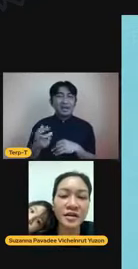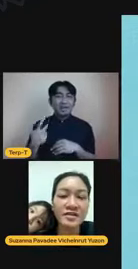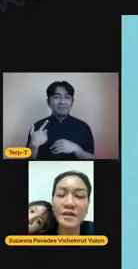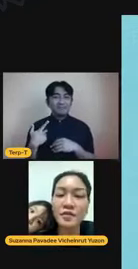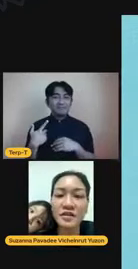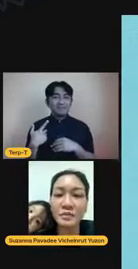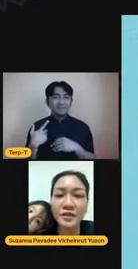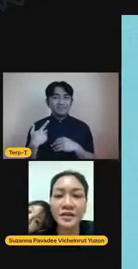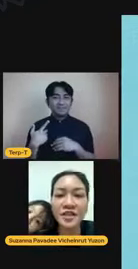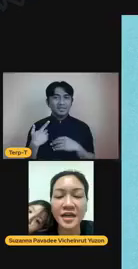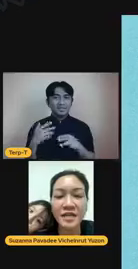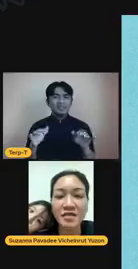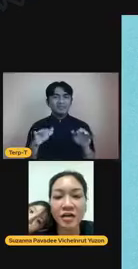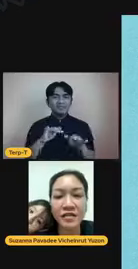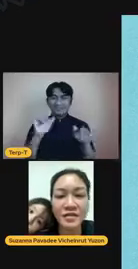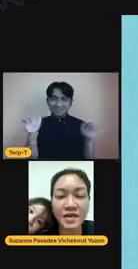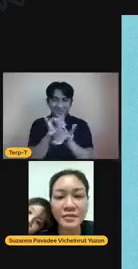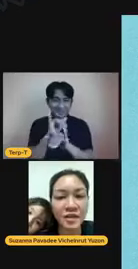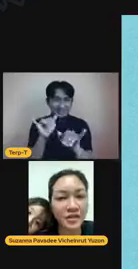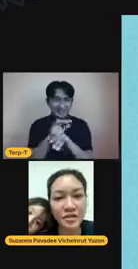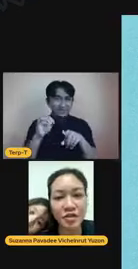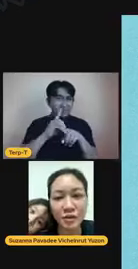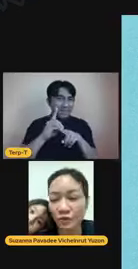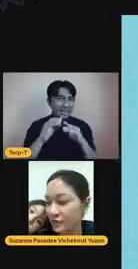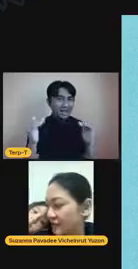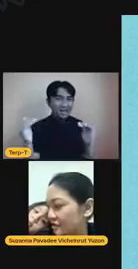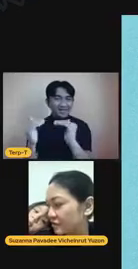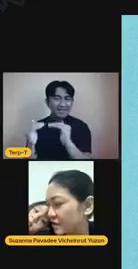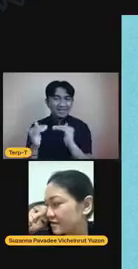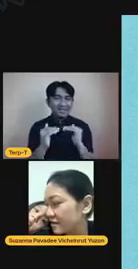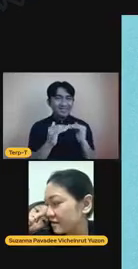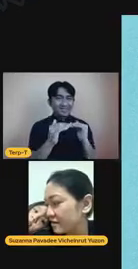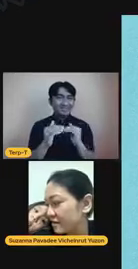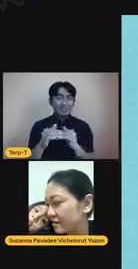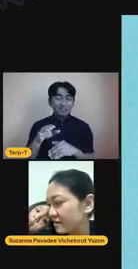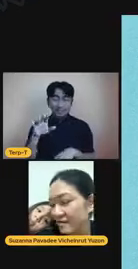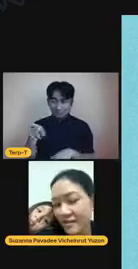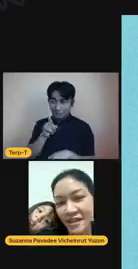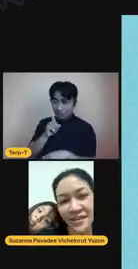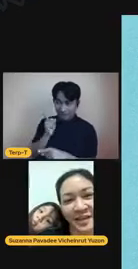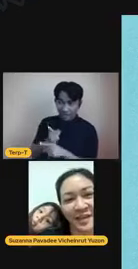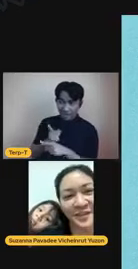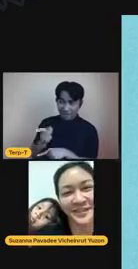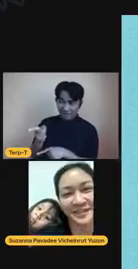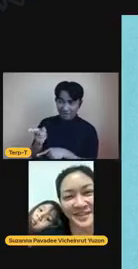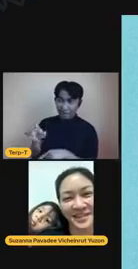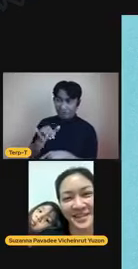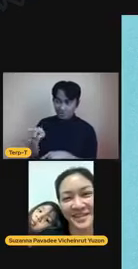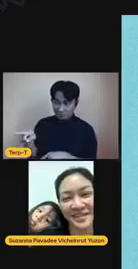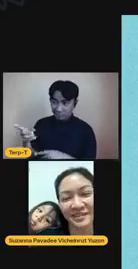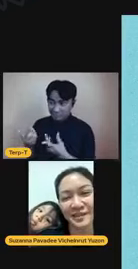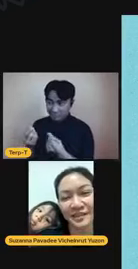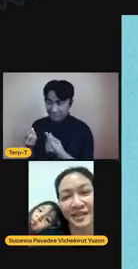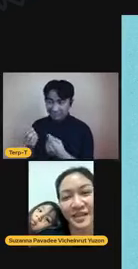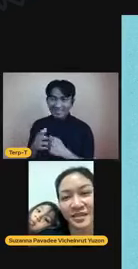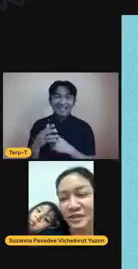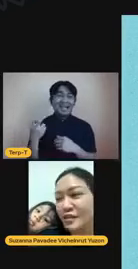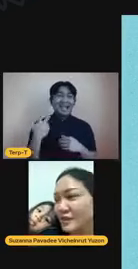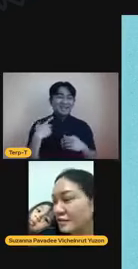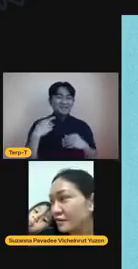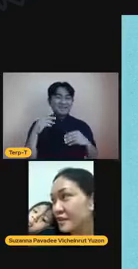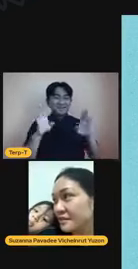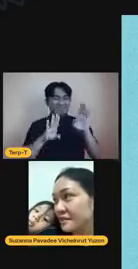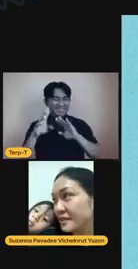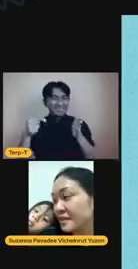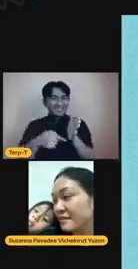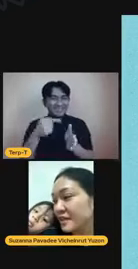same disciplines. She has all the same, she gets in trouble, right, Joe, JC? just like you do. She gets in trouble. Do we